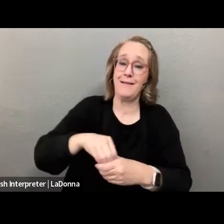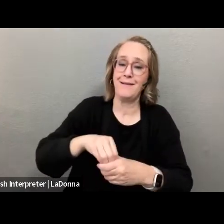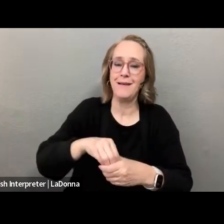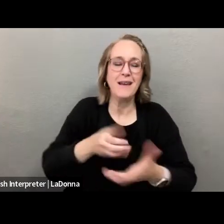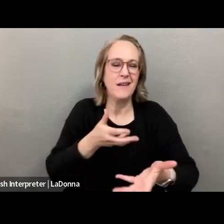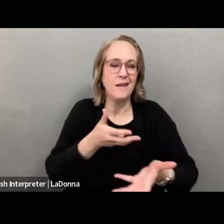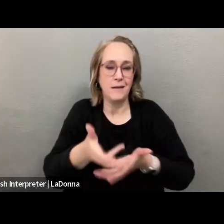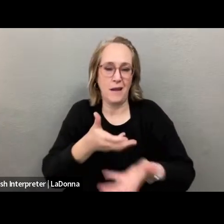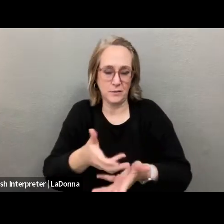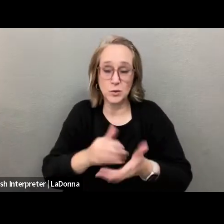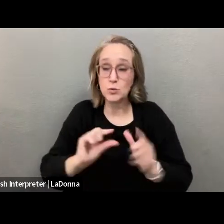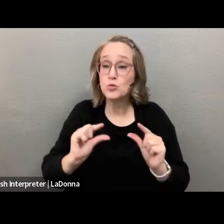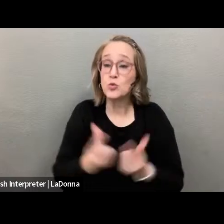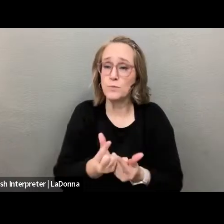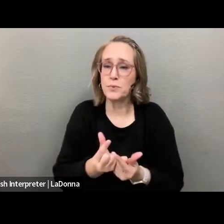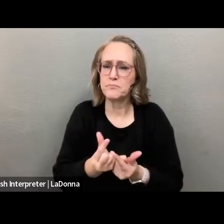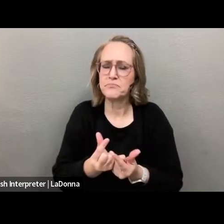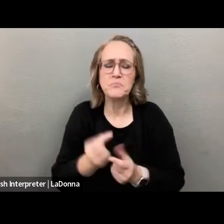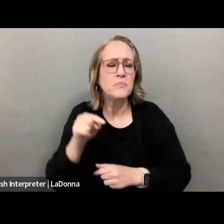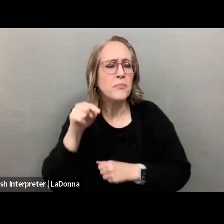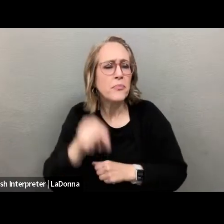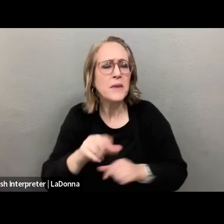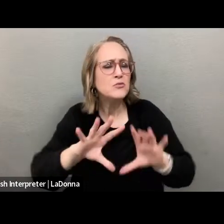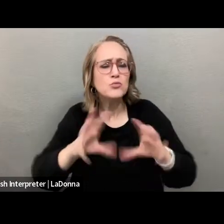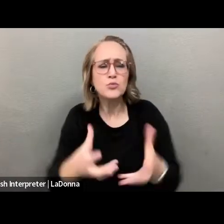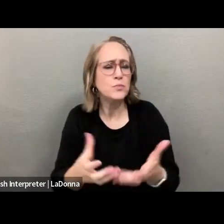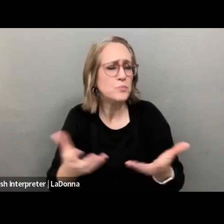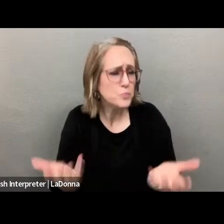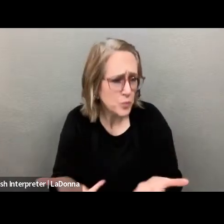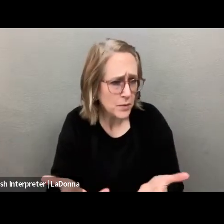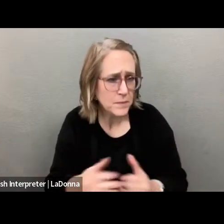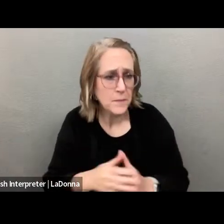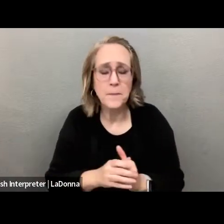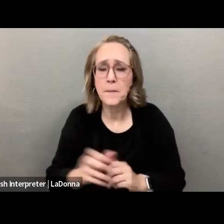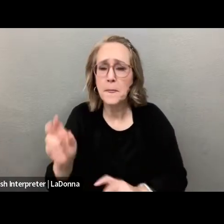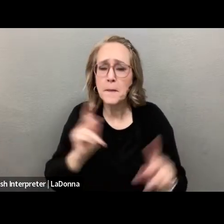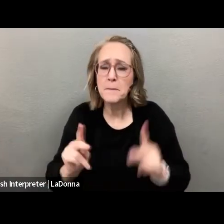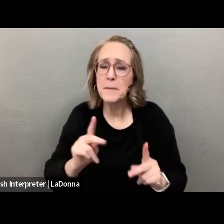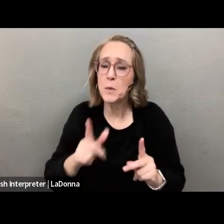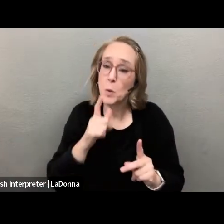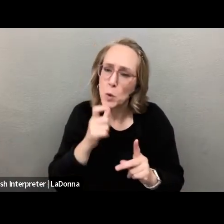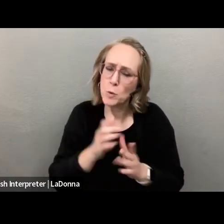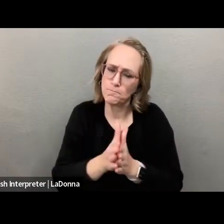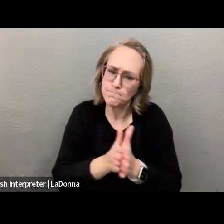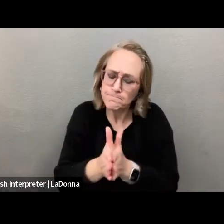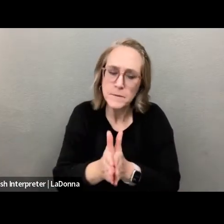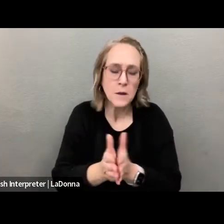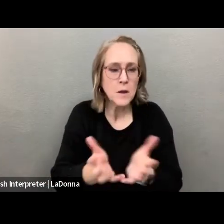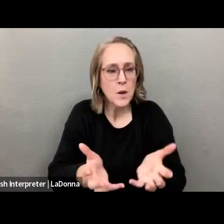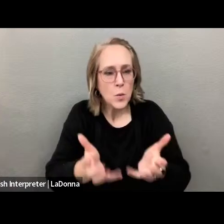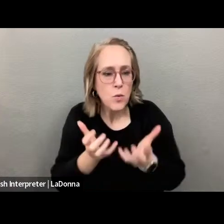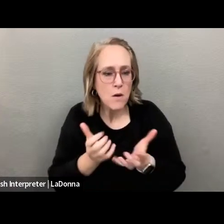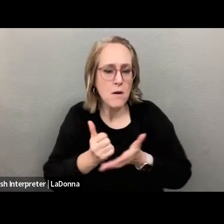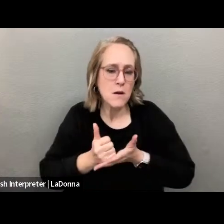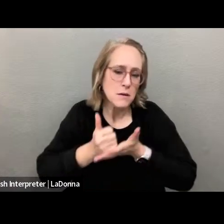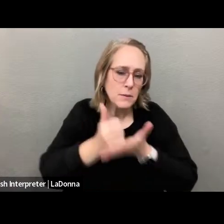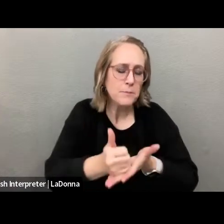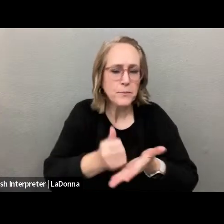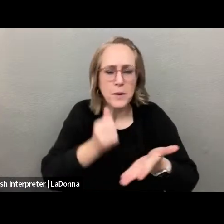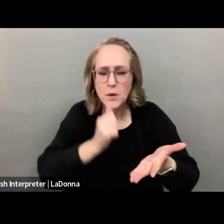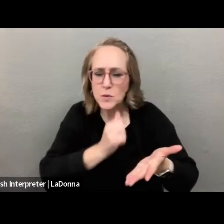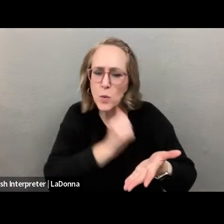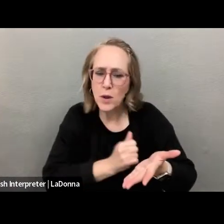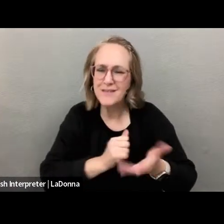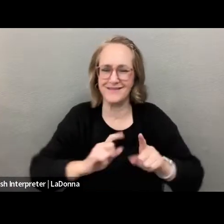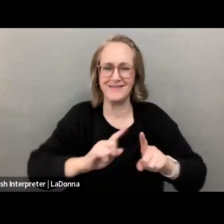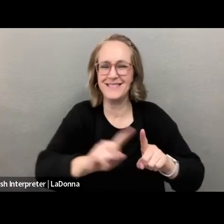of people that are passionate about helping Arizona in various venues for